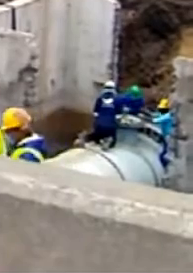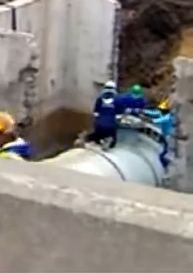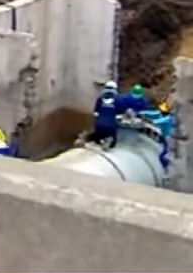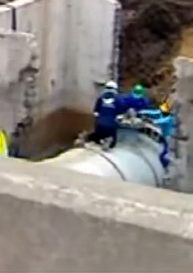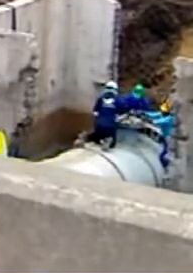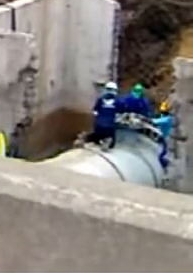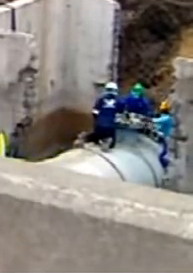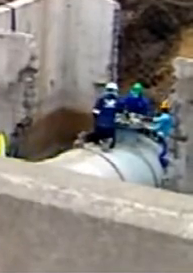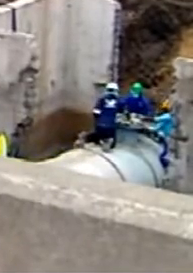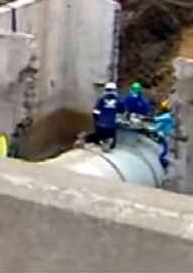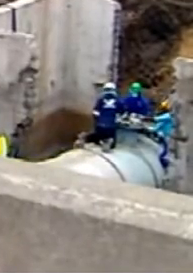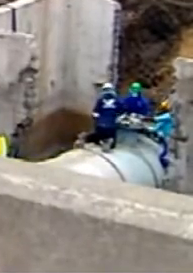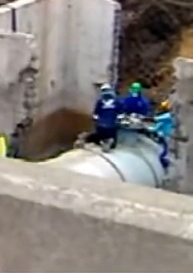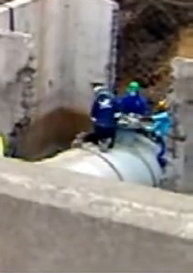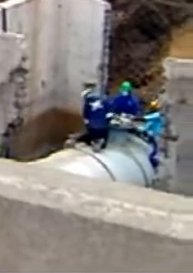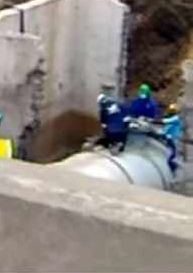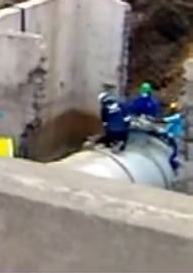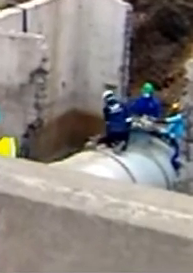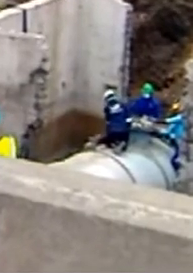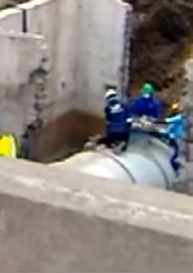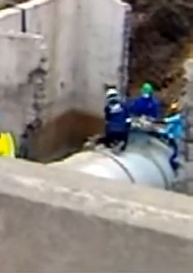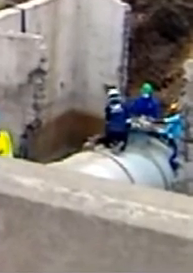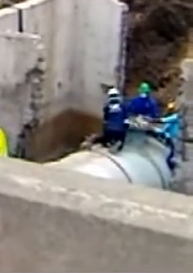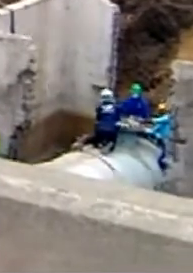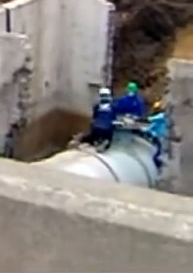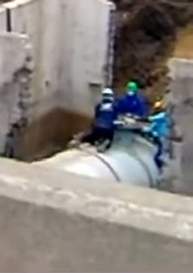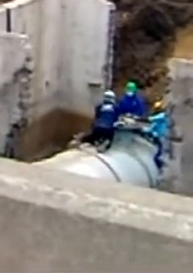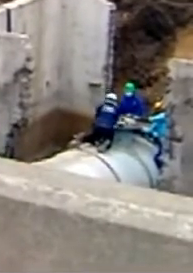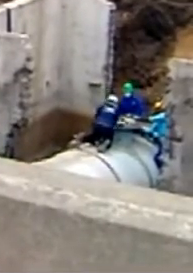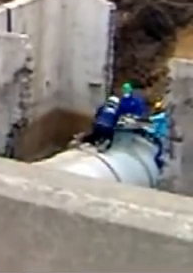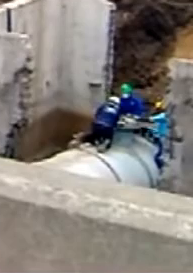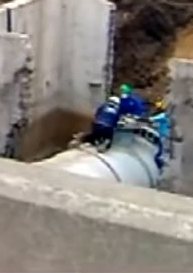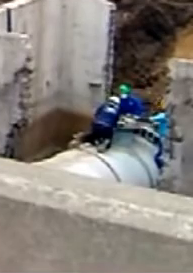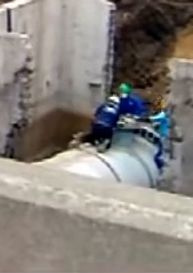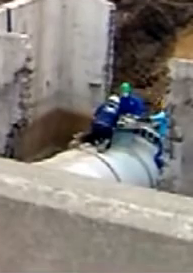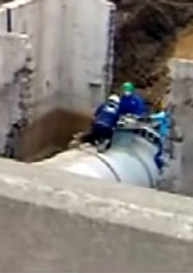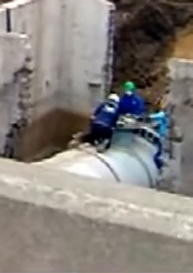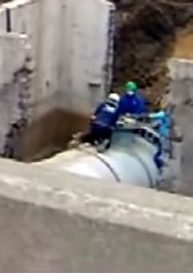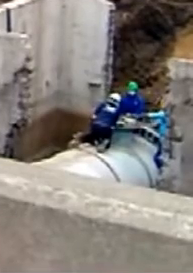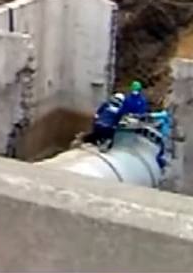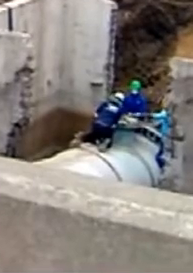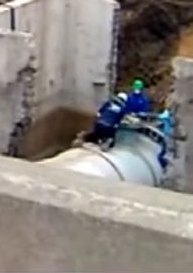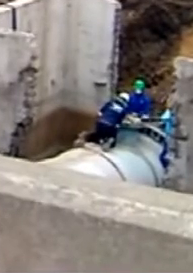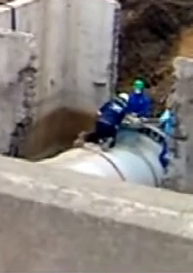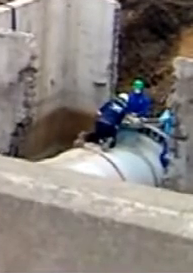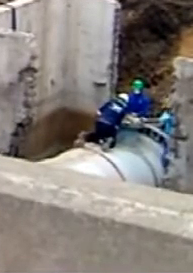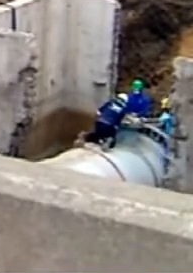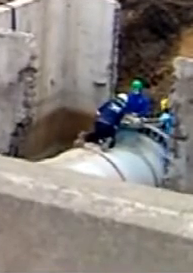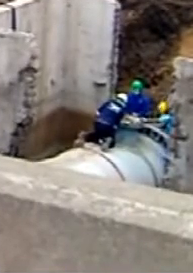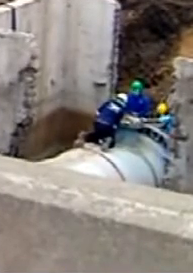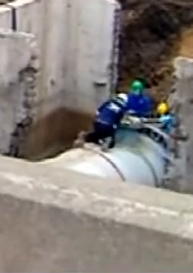you, Chriselda. Wednesday was going to be the last day of these water cuts. Is there any